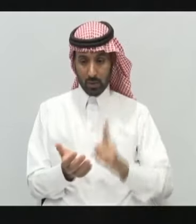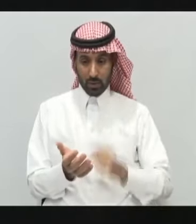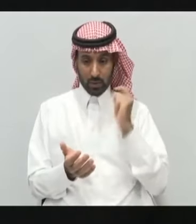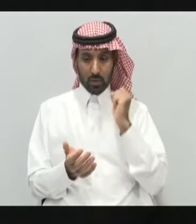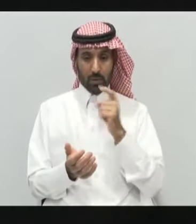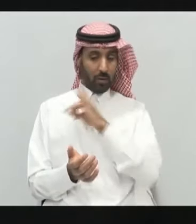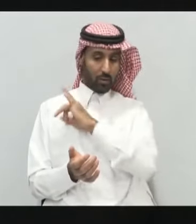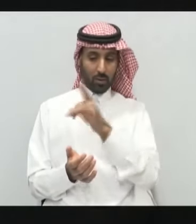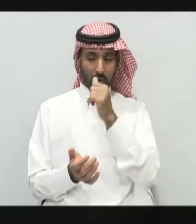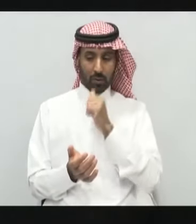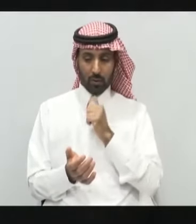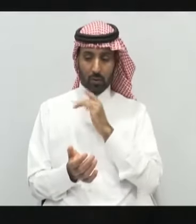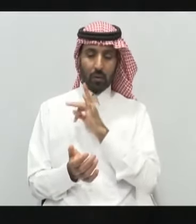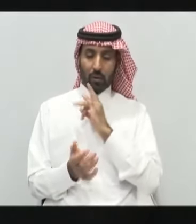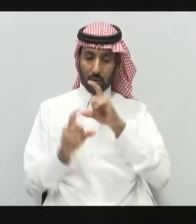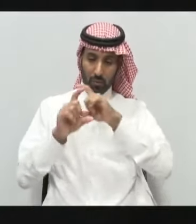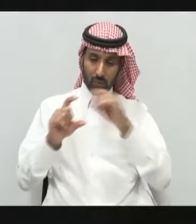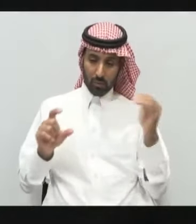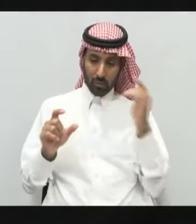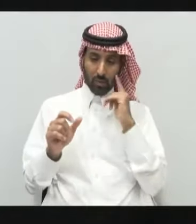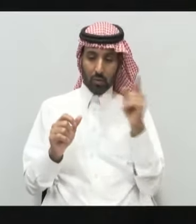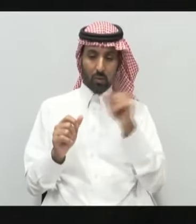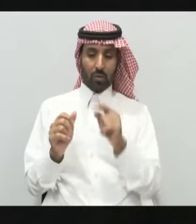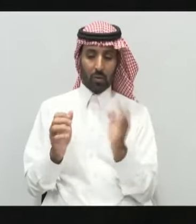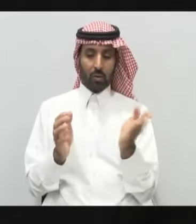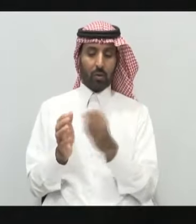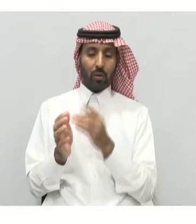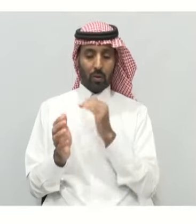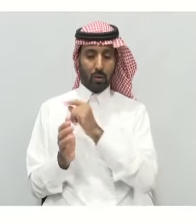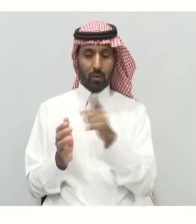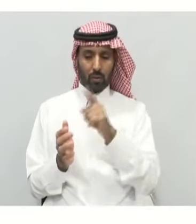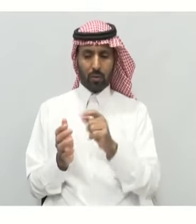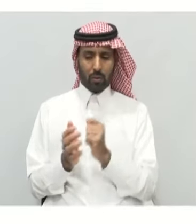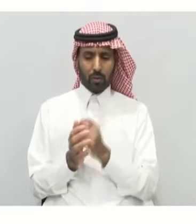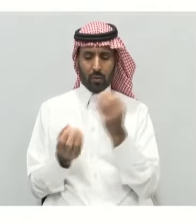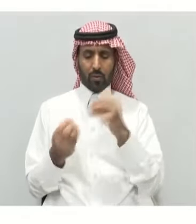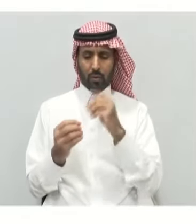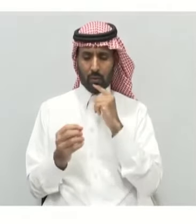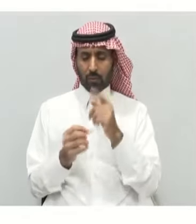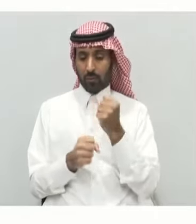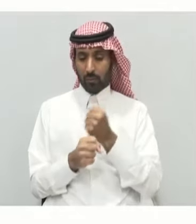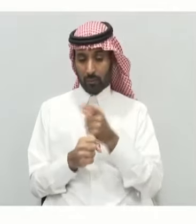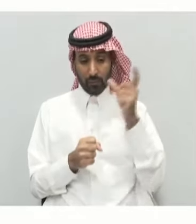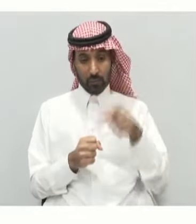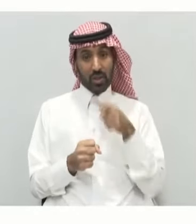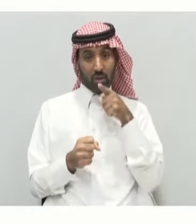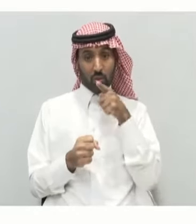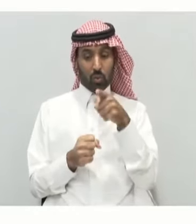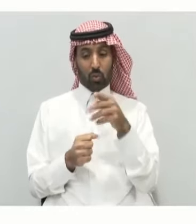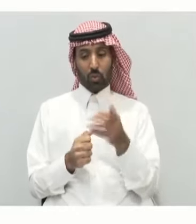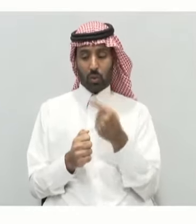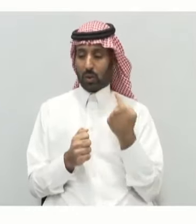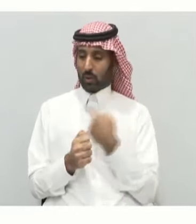in a negative sentence, and also in questions. So in questions, we have the subject pronouns you,